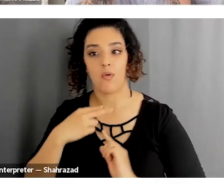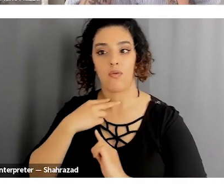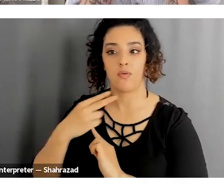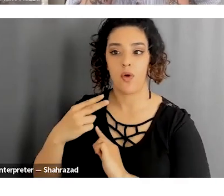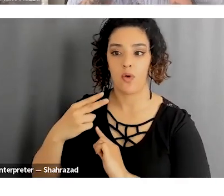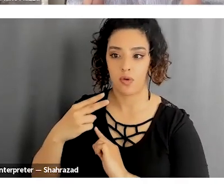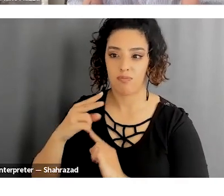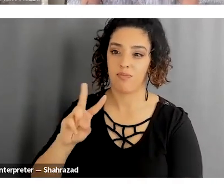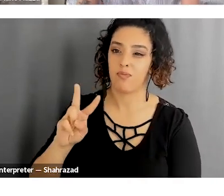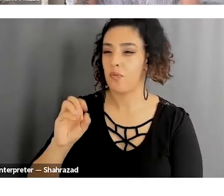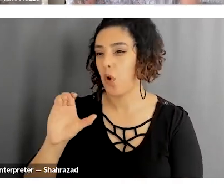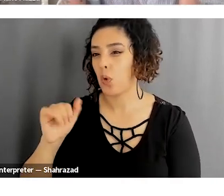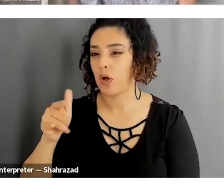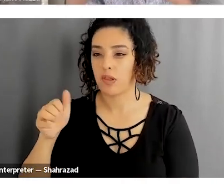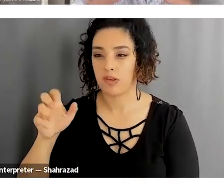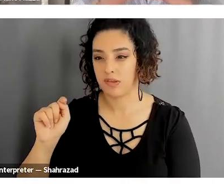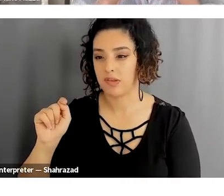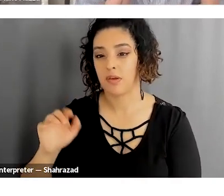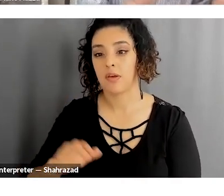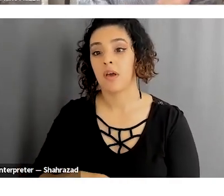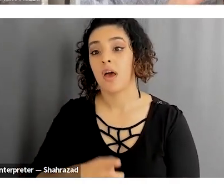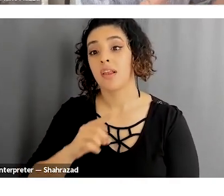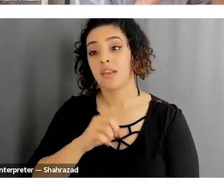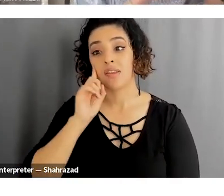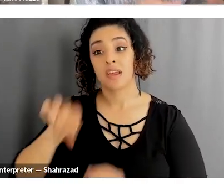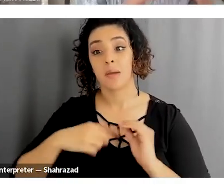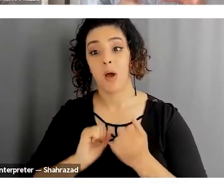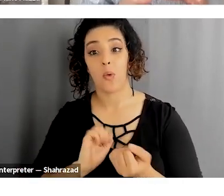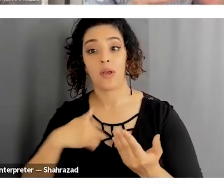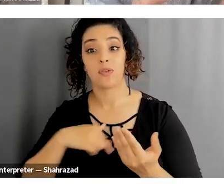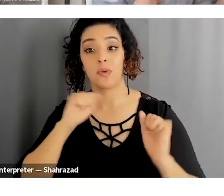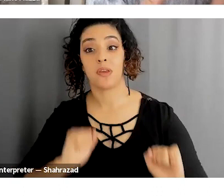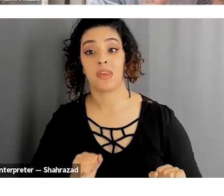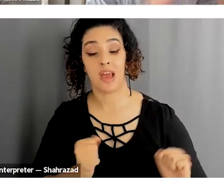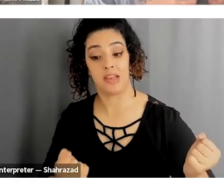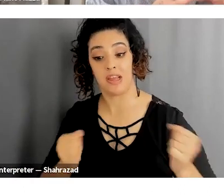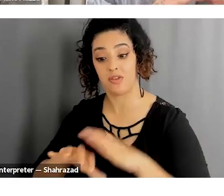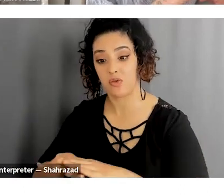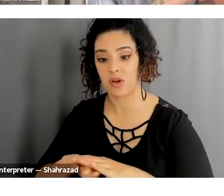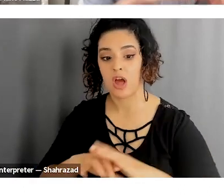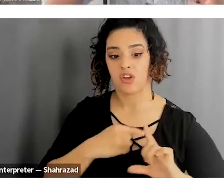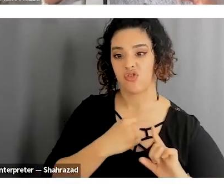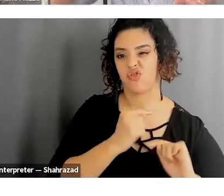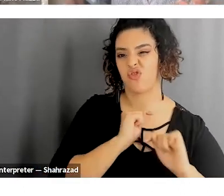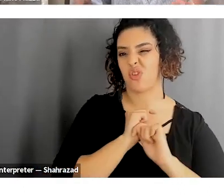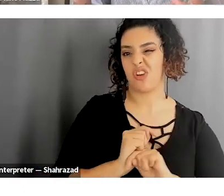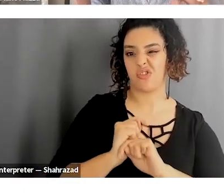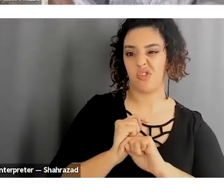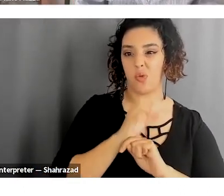that we can integrate traditional craftsmanship and the local